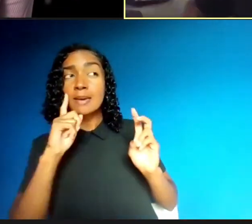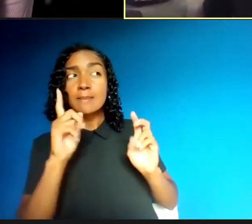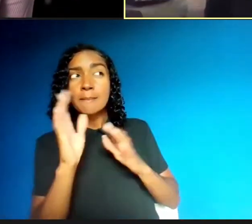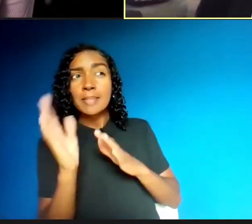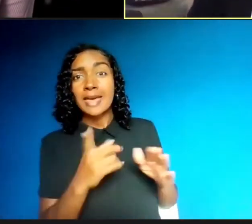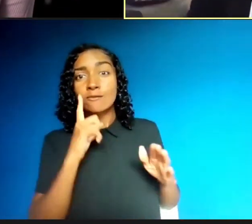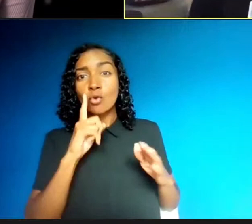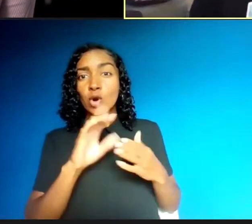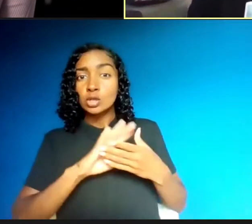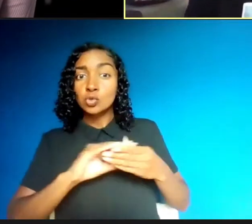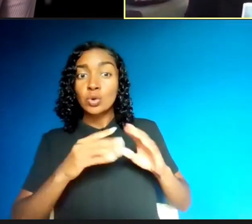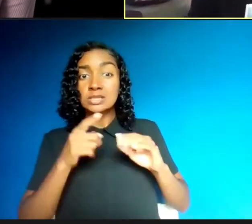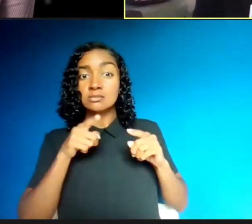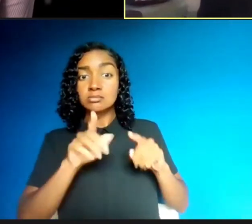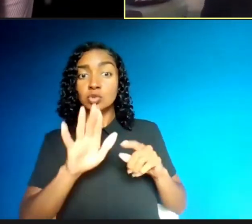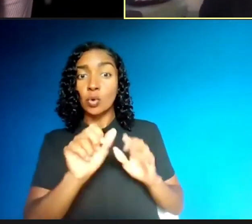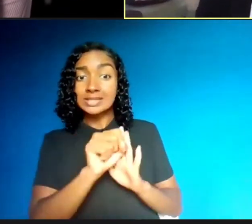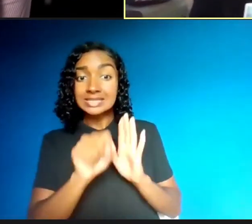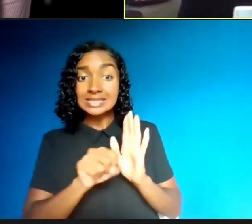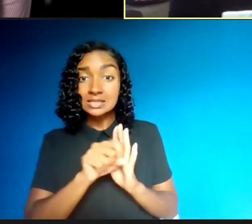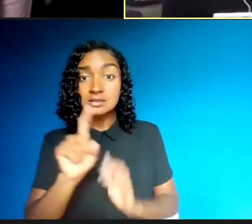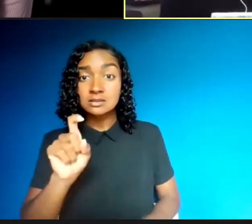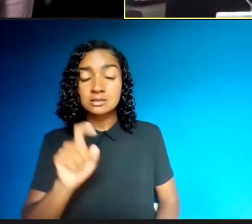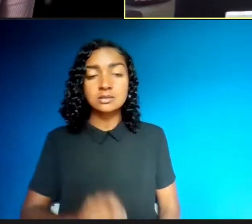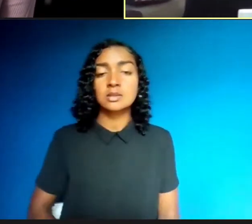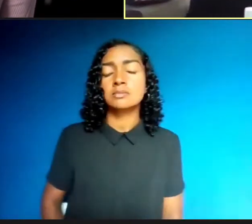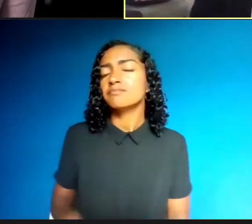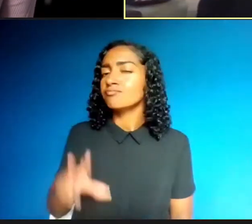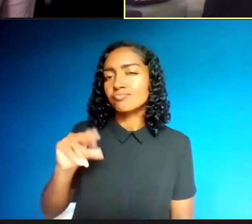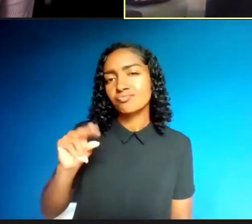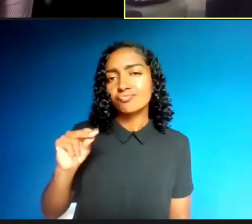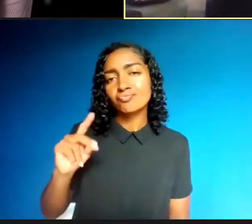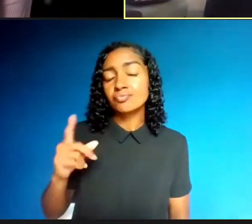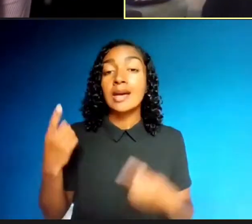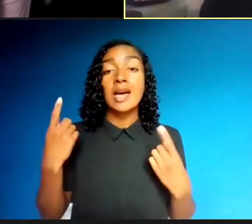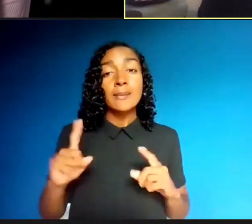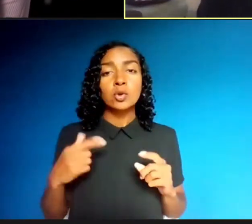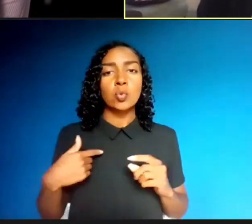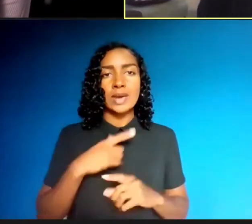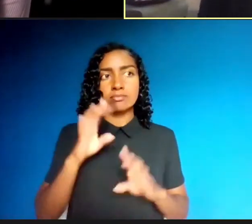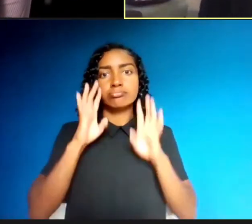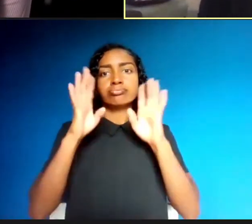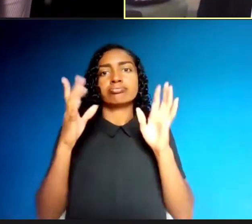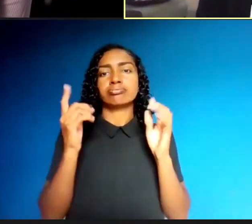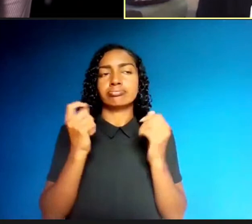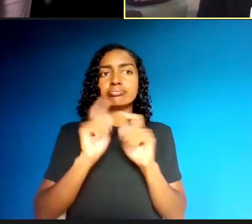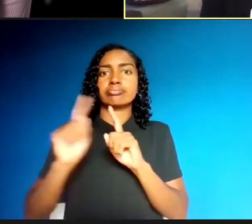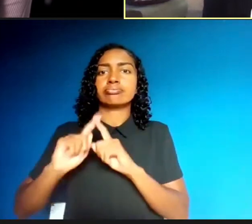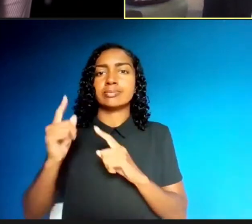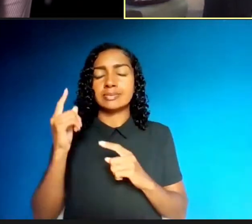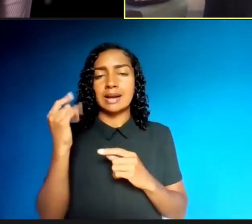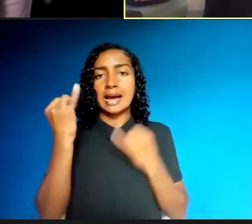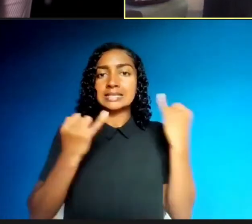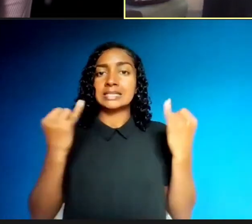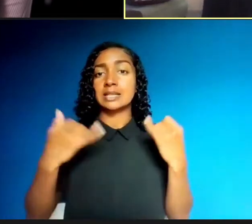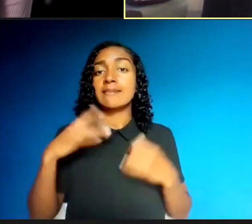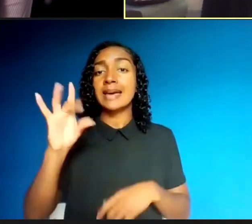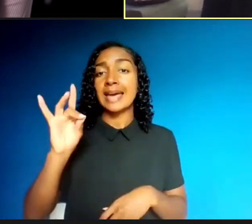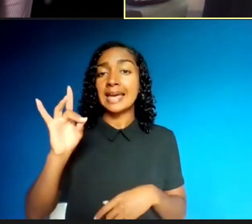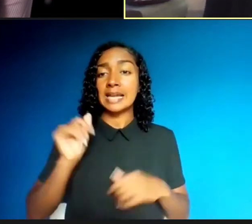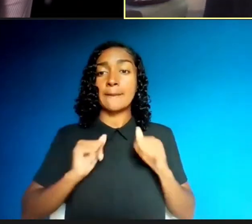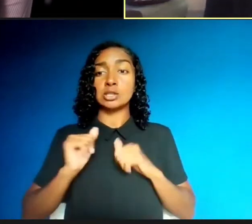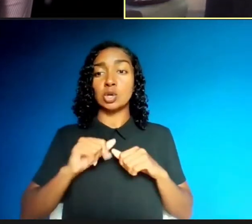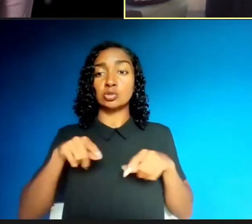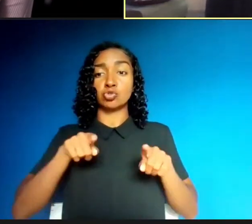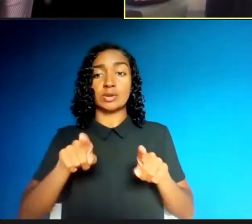No, I mean, what happens is we sort of come up with a bunch of ideas. So there's 8 episodes in a season, and we may come up with 20 to